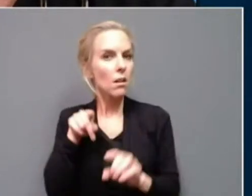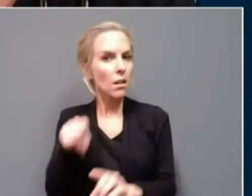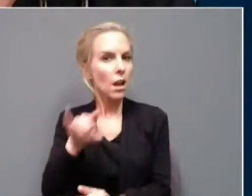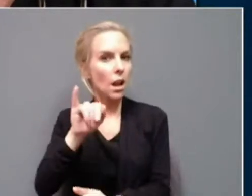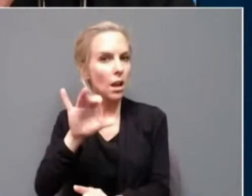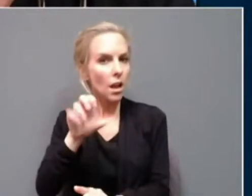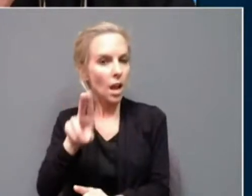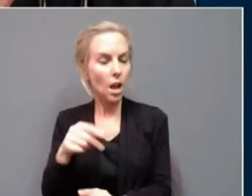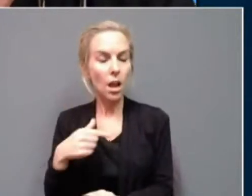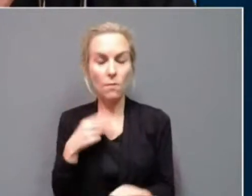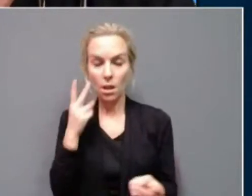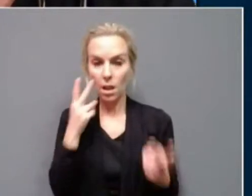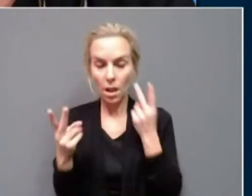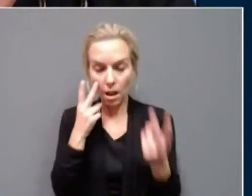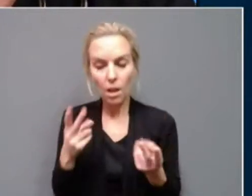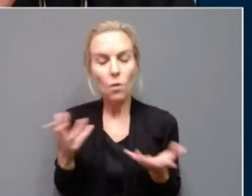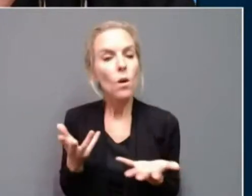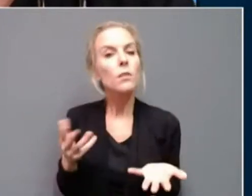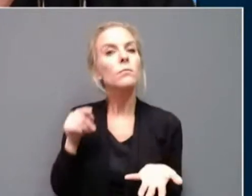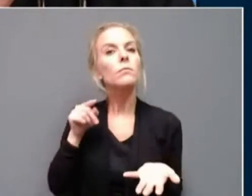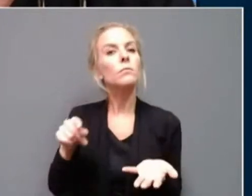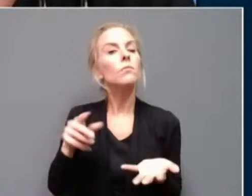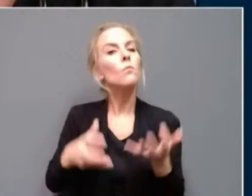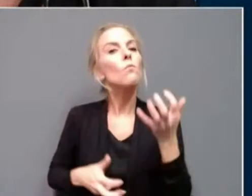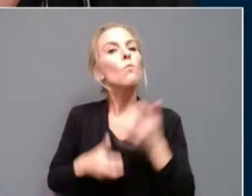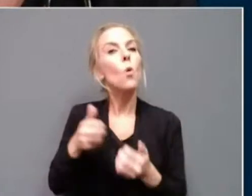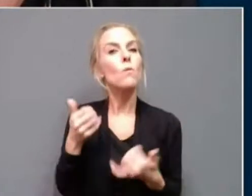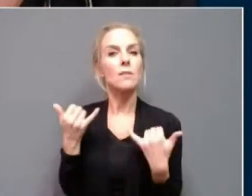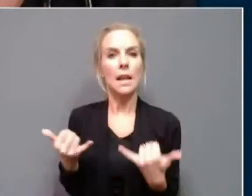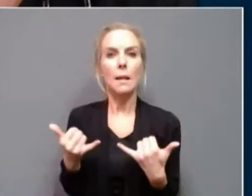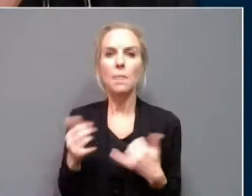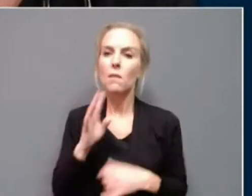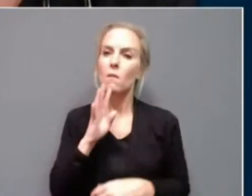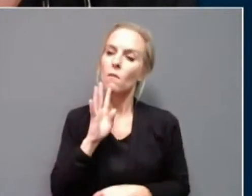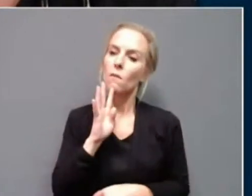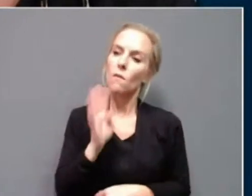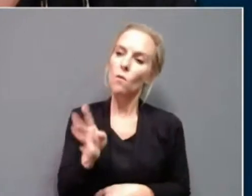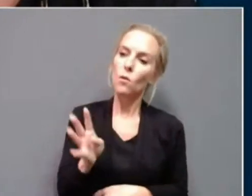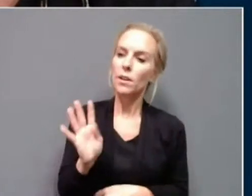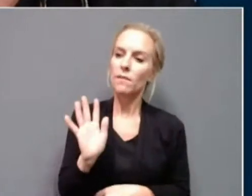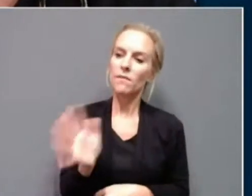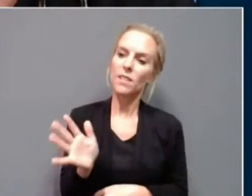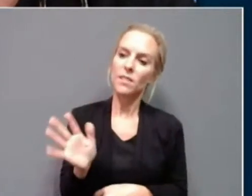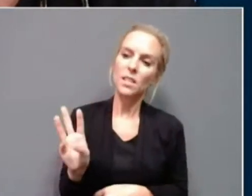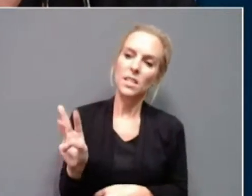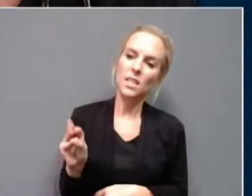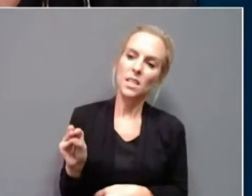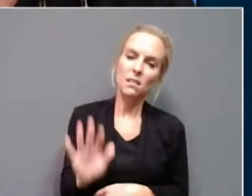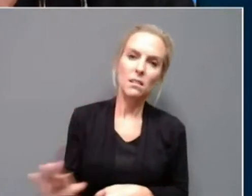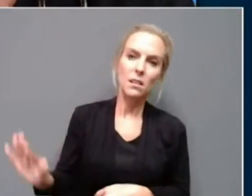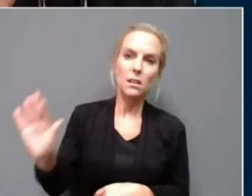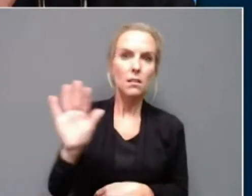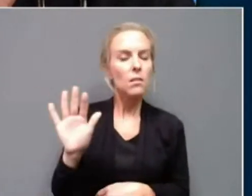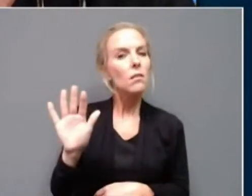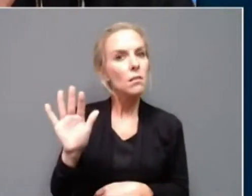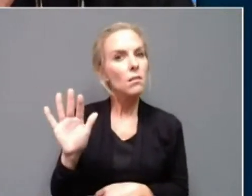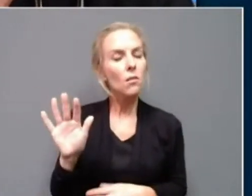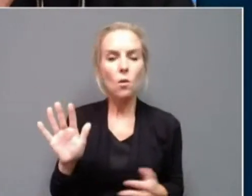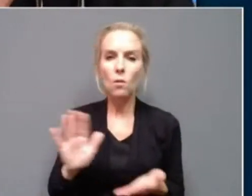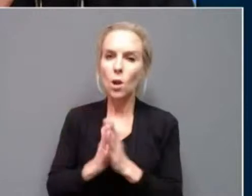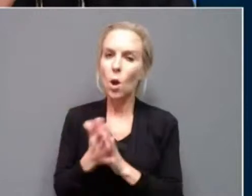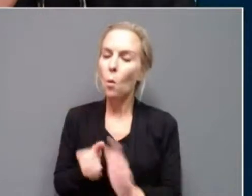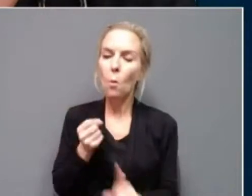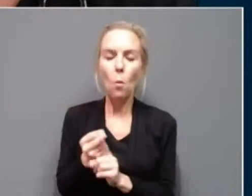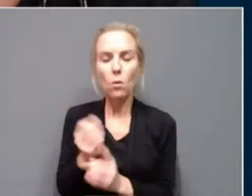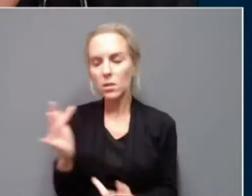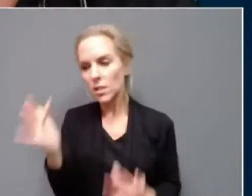is, predominantly people 40s, 50s, and 60s that are very, very critically ill.